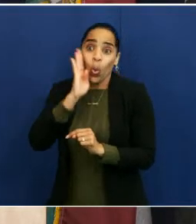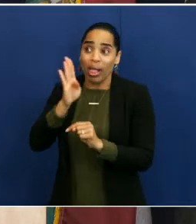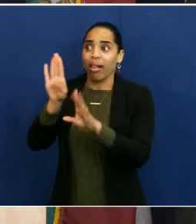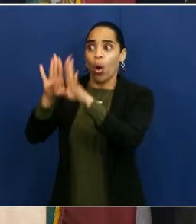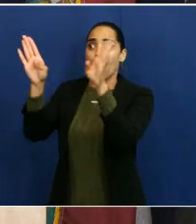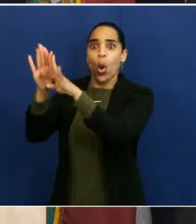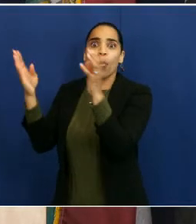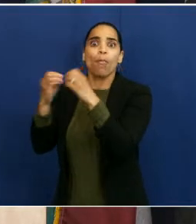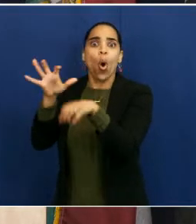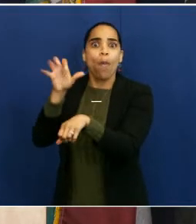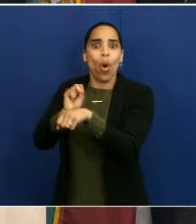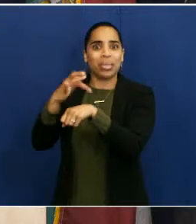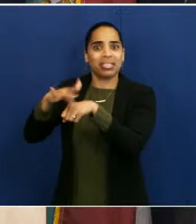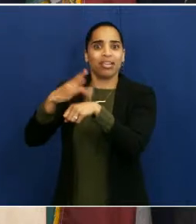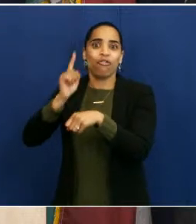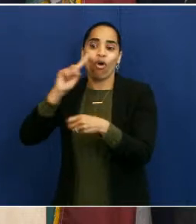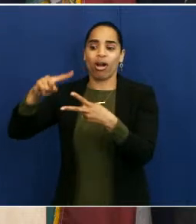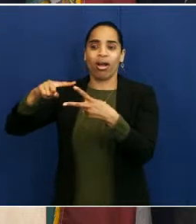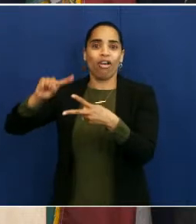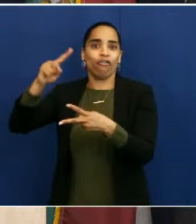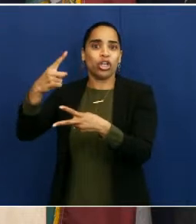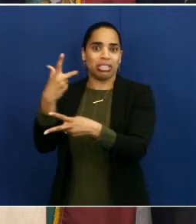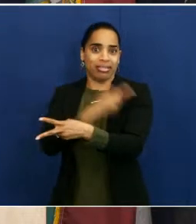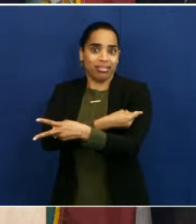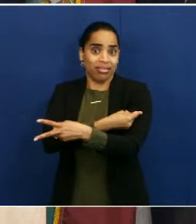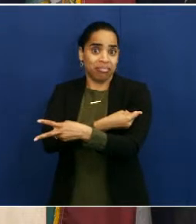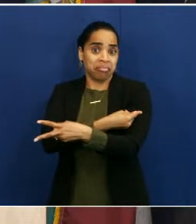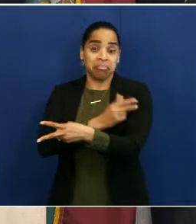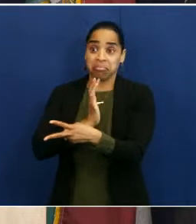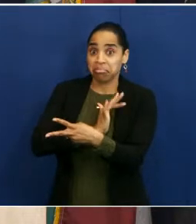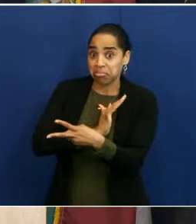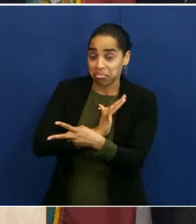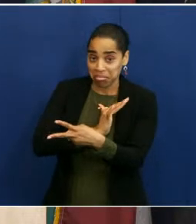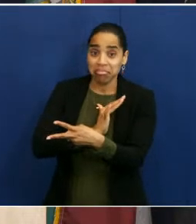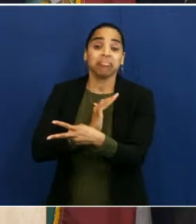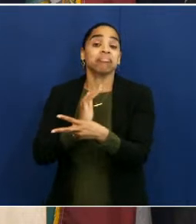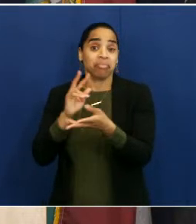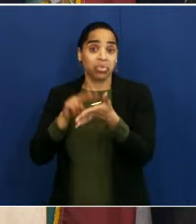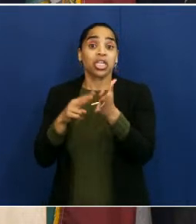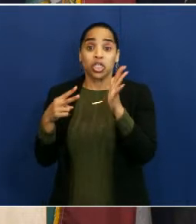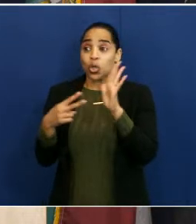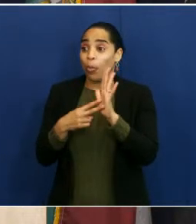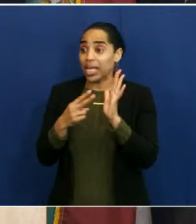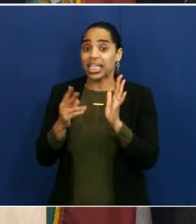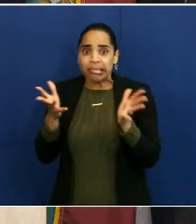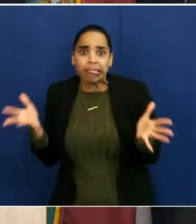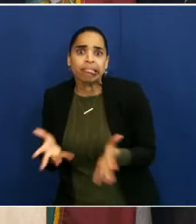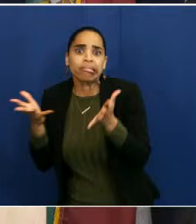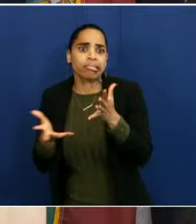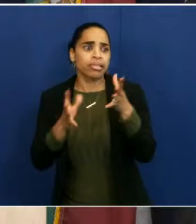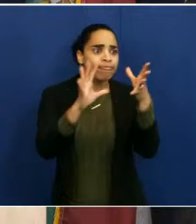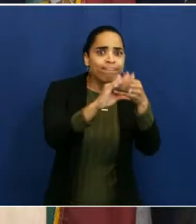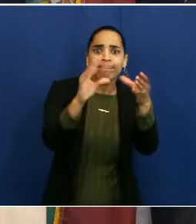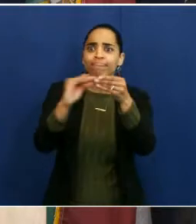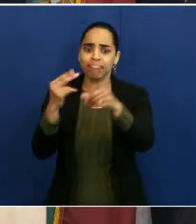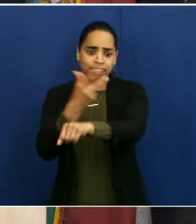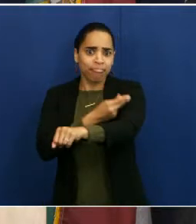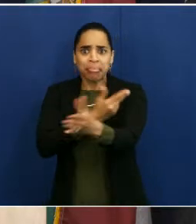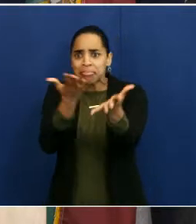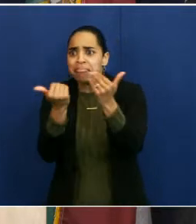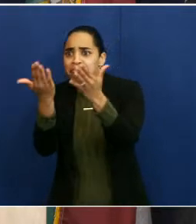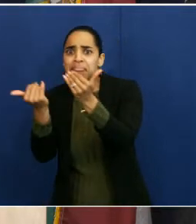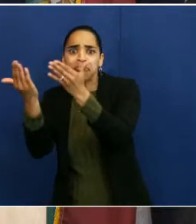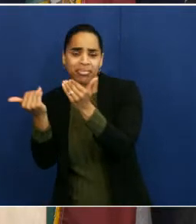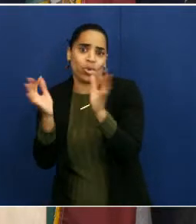available. When that happens, our efforts around engagement and really working with folks and talking about the value of the vaccine, all